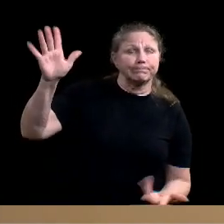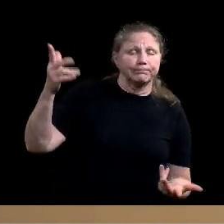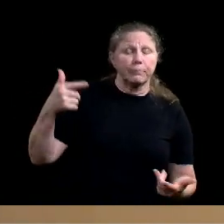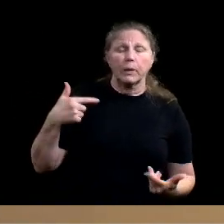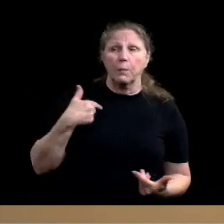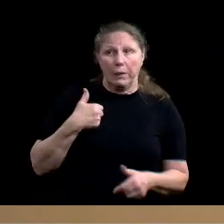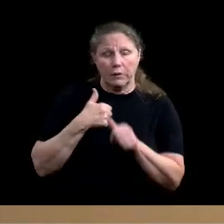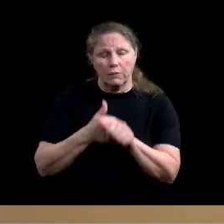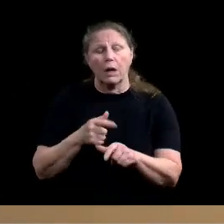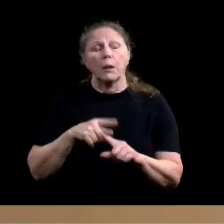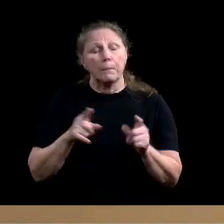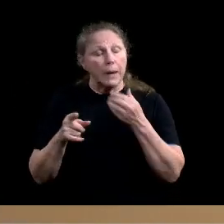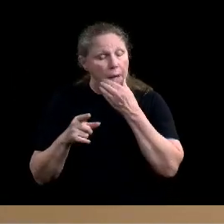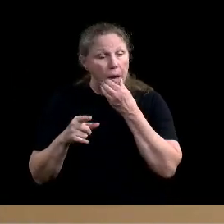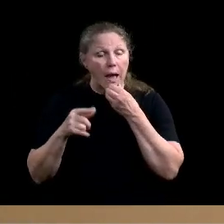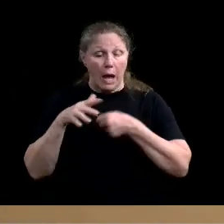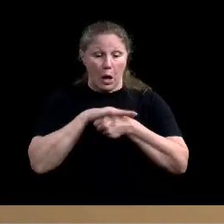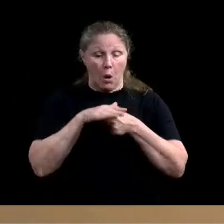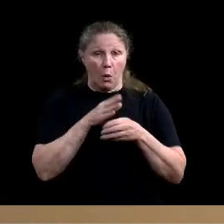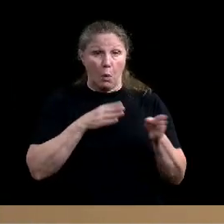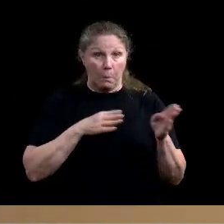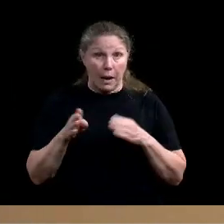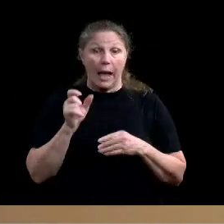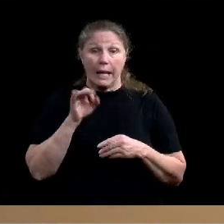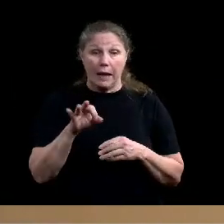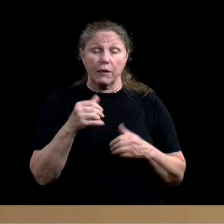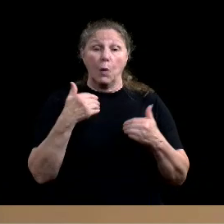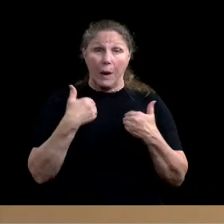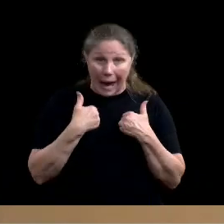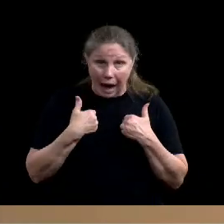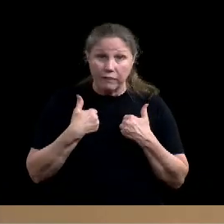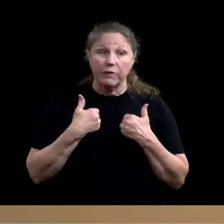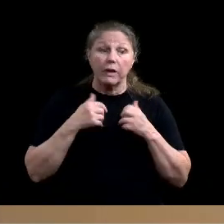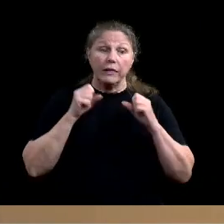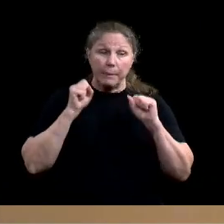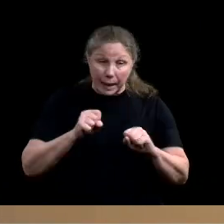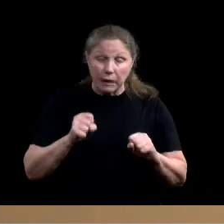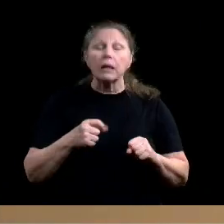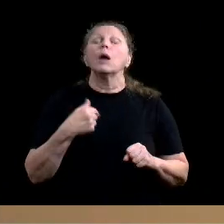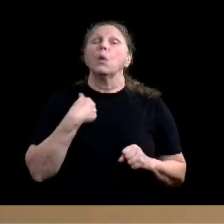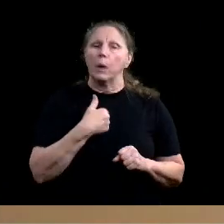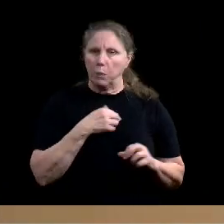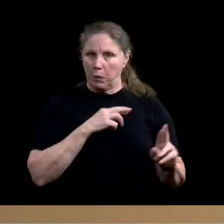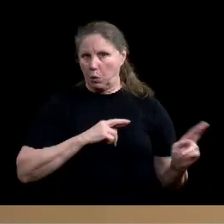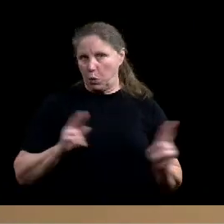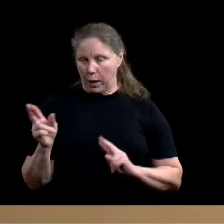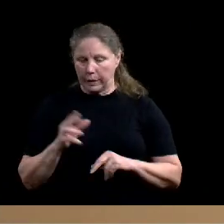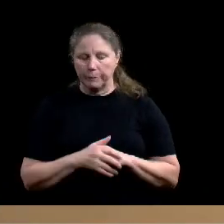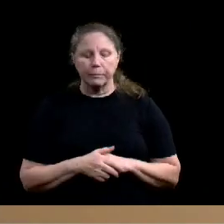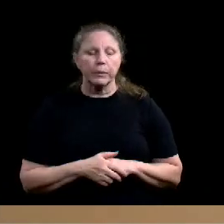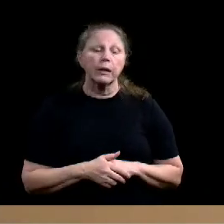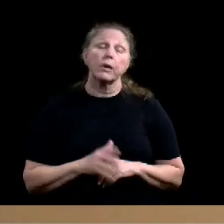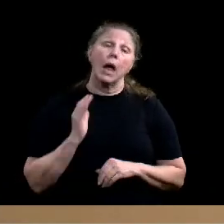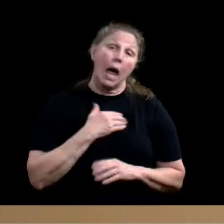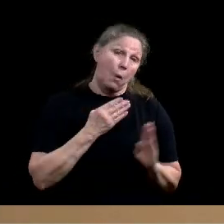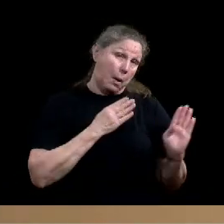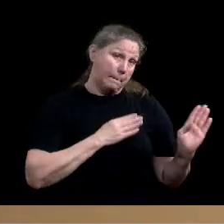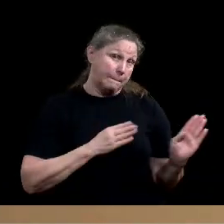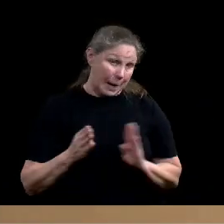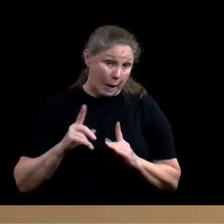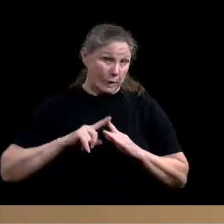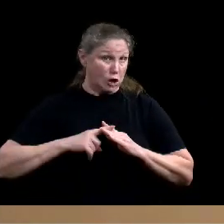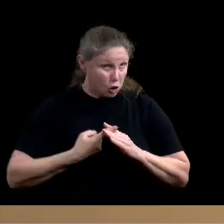local control. We want to be ready for that. And so the plan that we have begun working on is sort of based on the